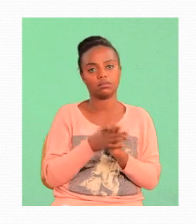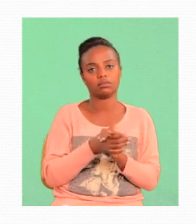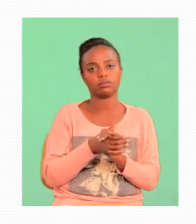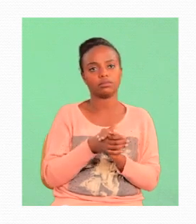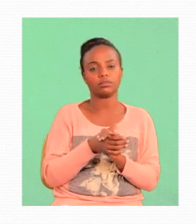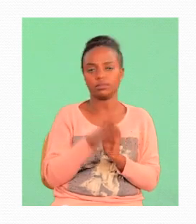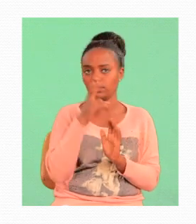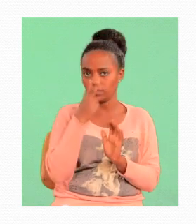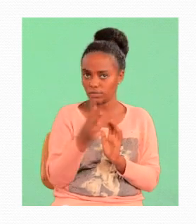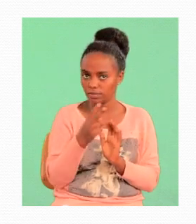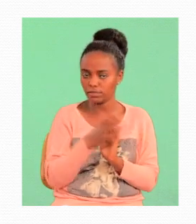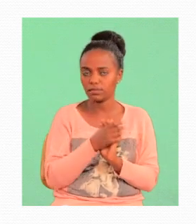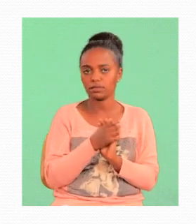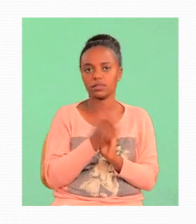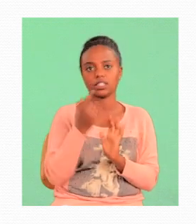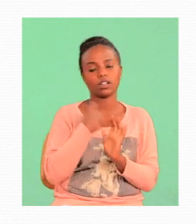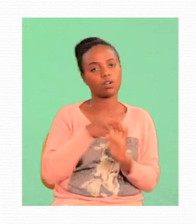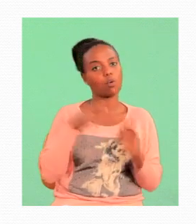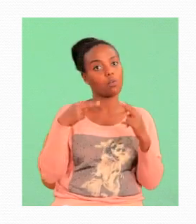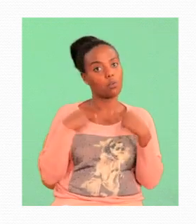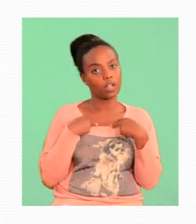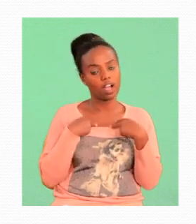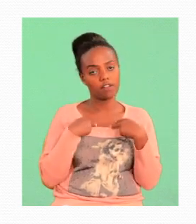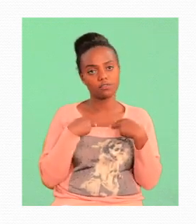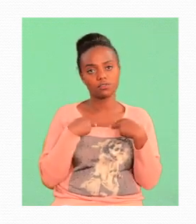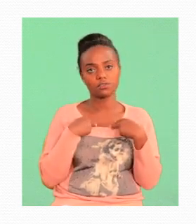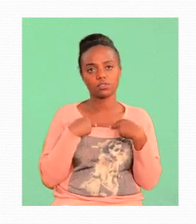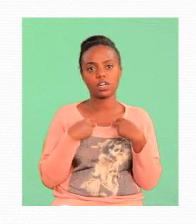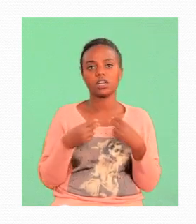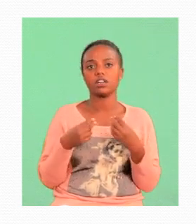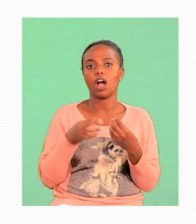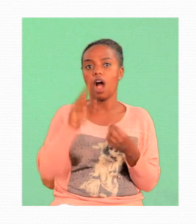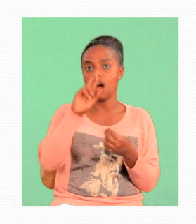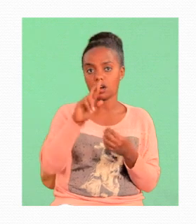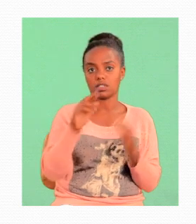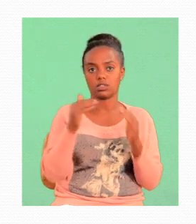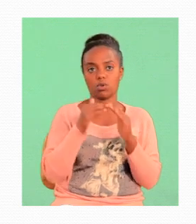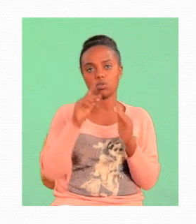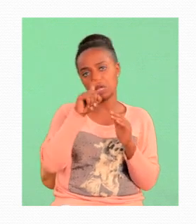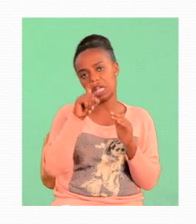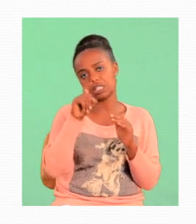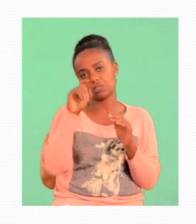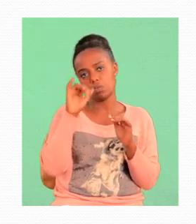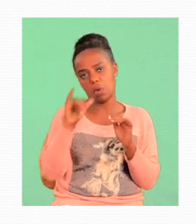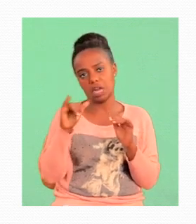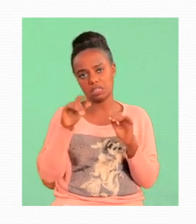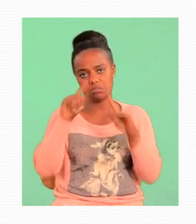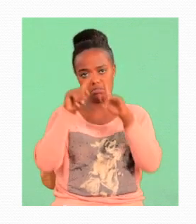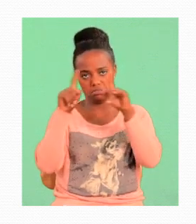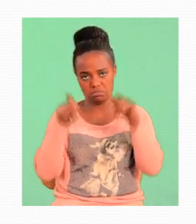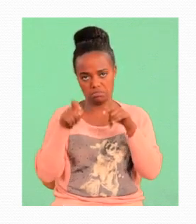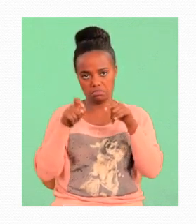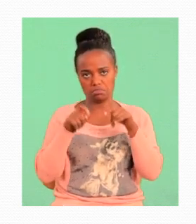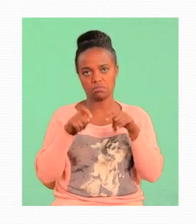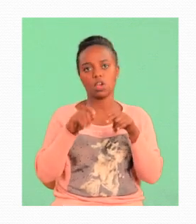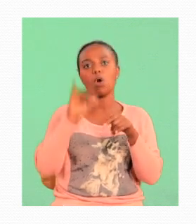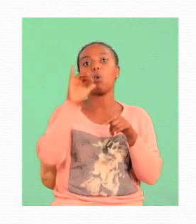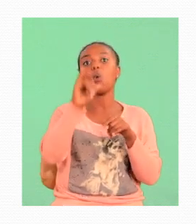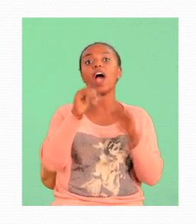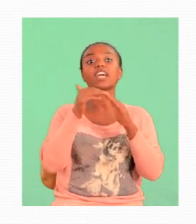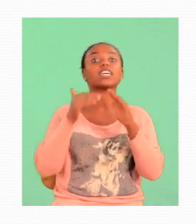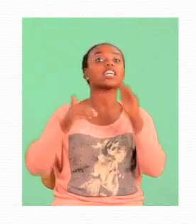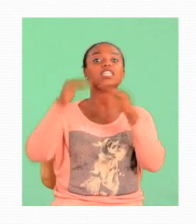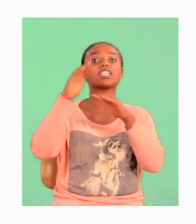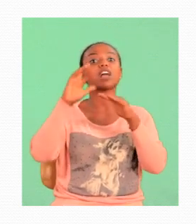Look this one. We have R to be this the ordered pair xy such that y is greater than